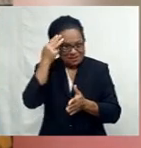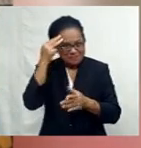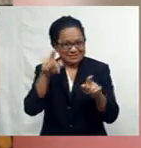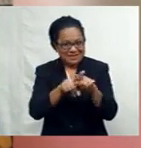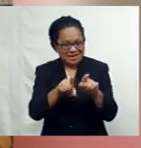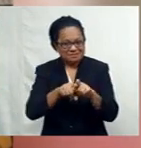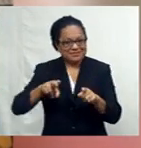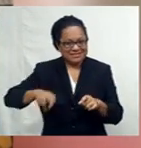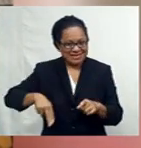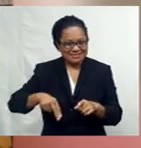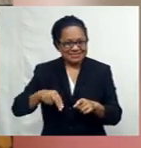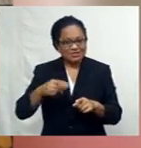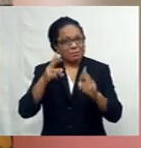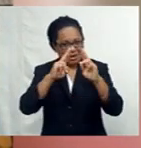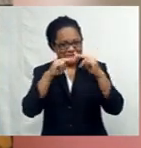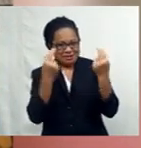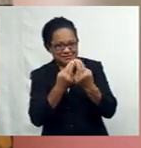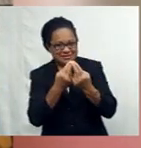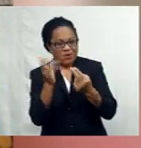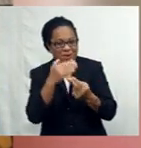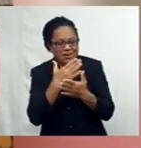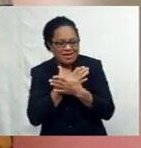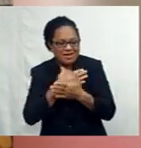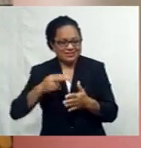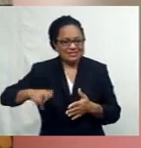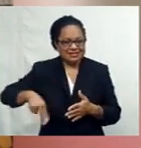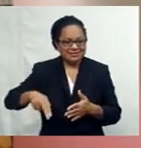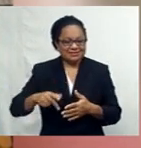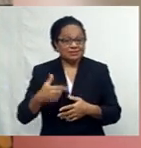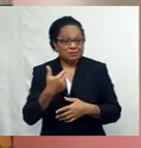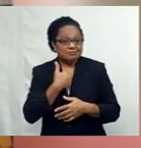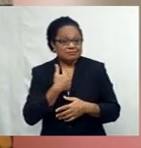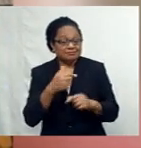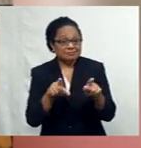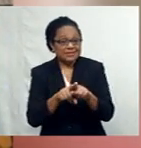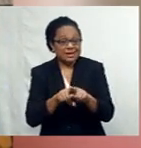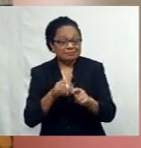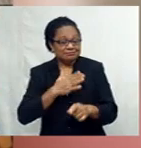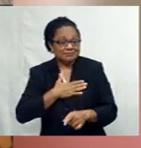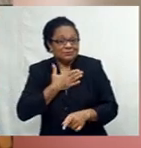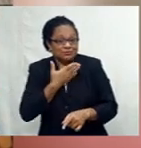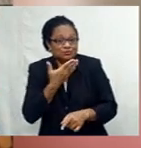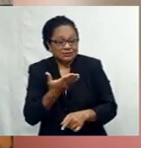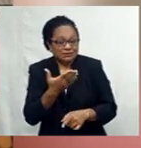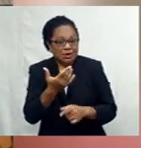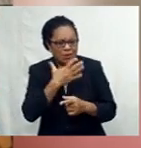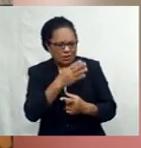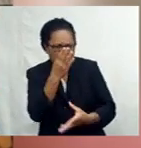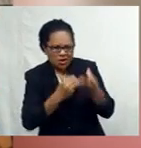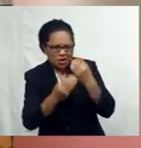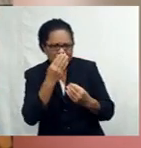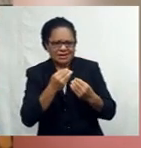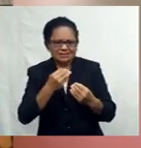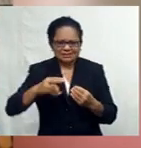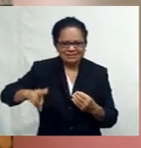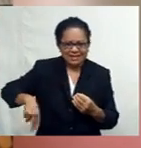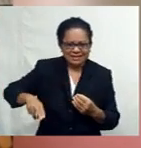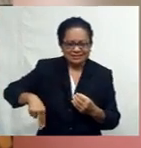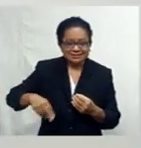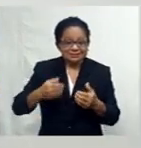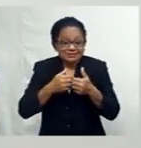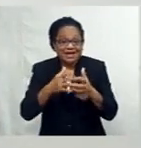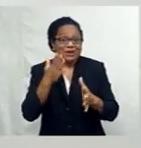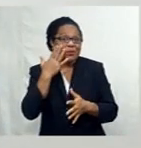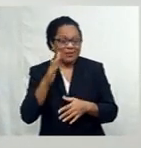and because it runs in the family. So I always had an interest to learn dance, and it started when I was